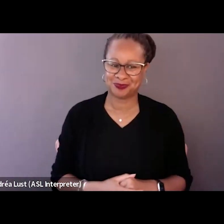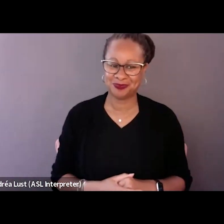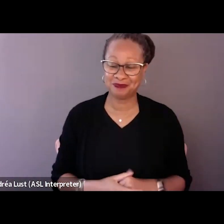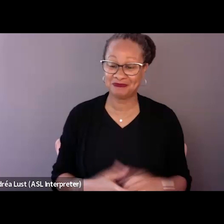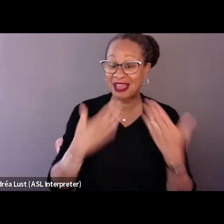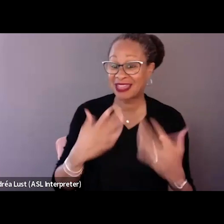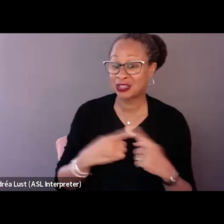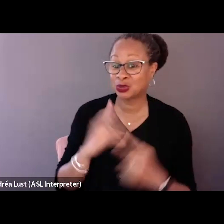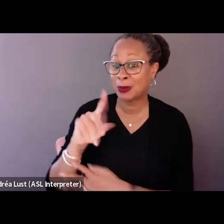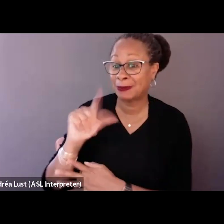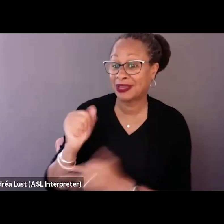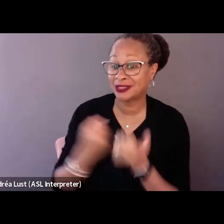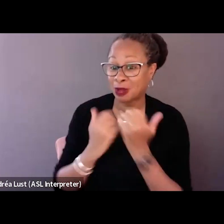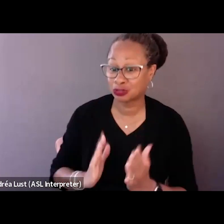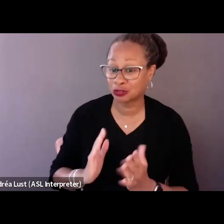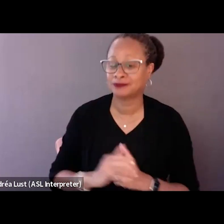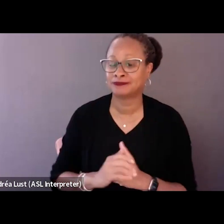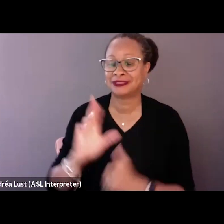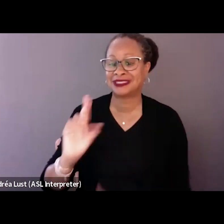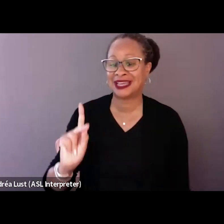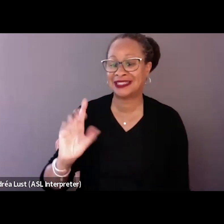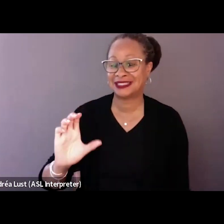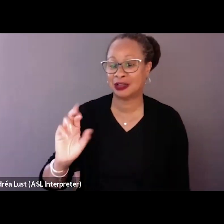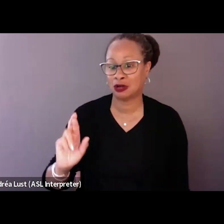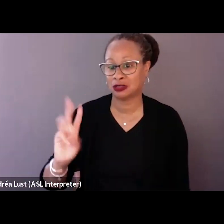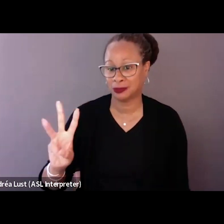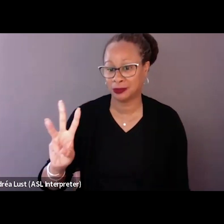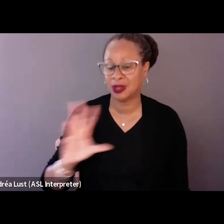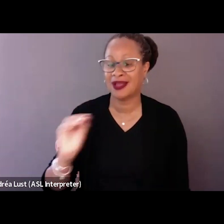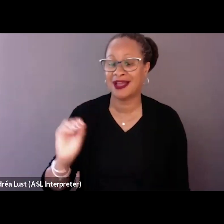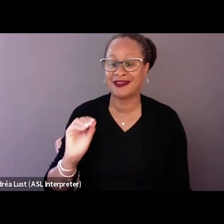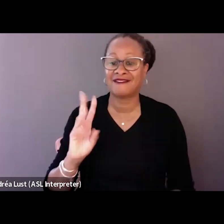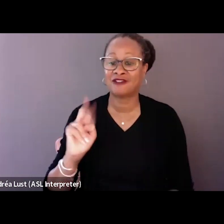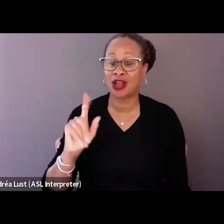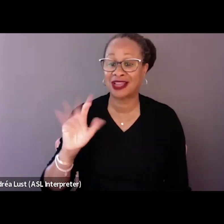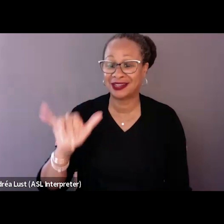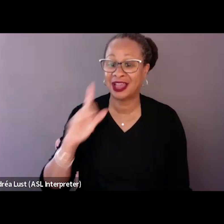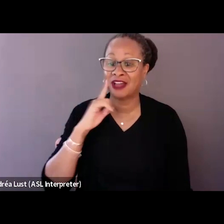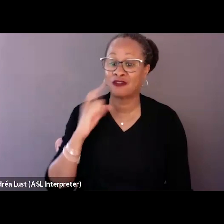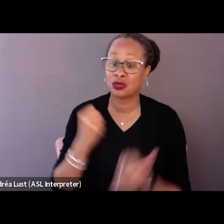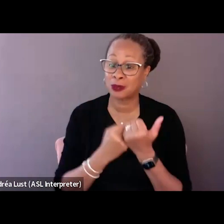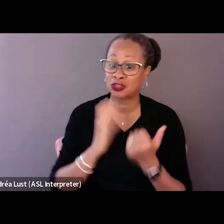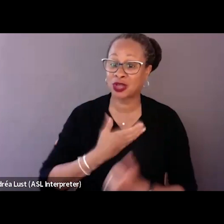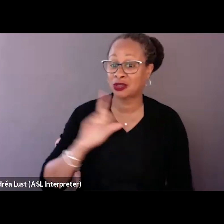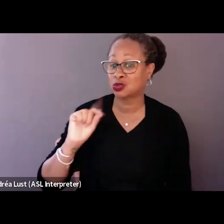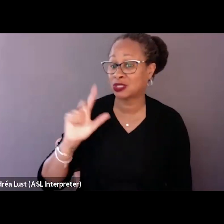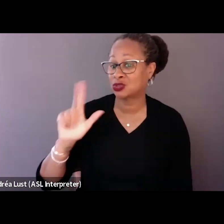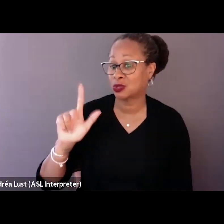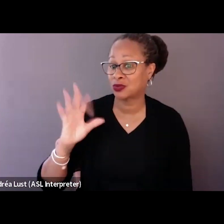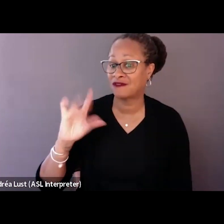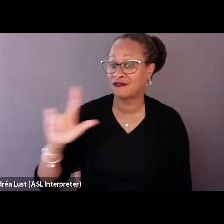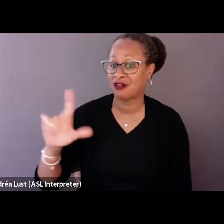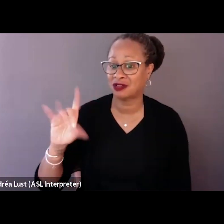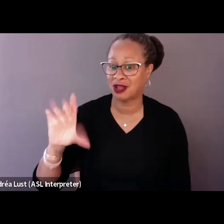Thank you to our media sponsors, KCRW and Variety, for sponsoring our 2023